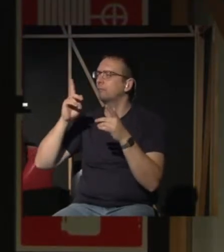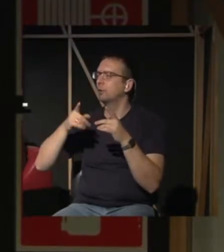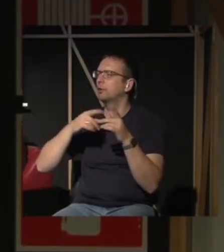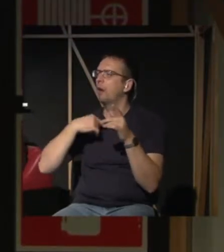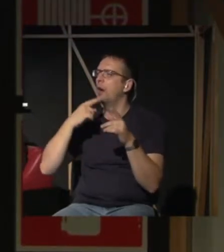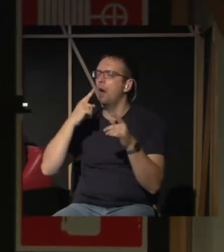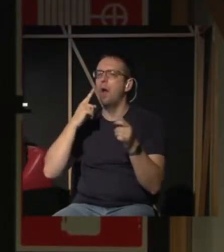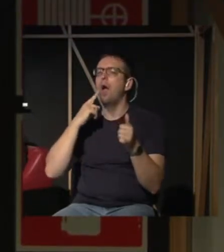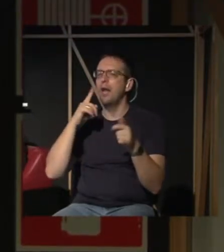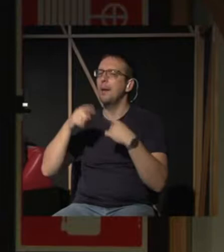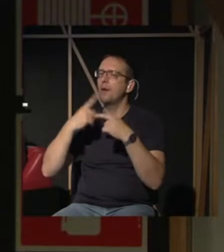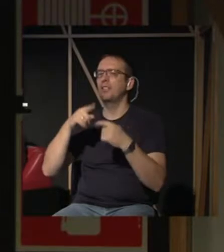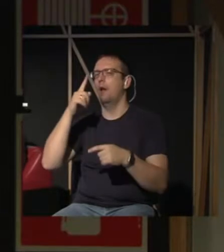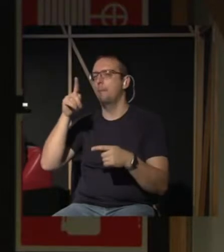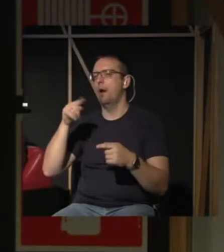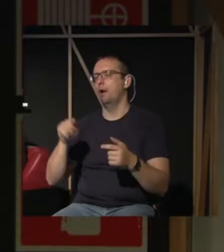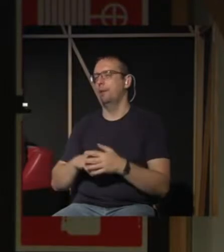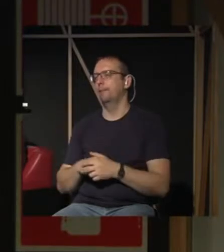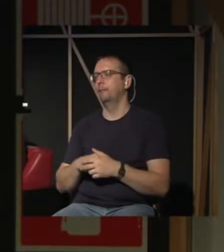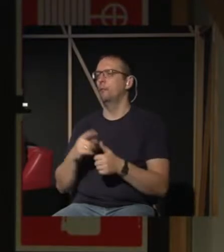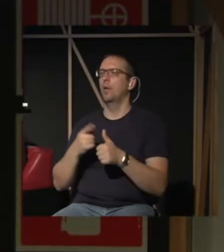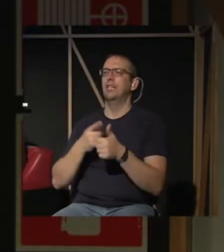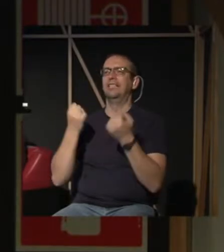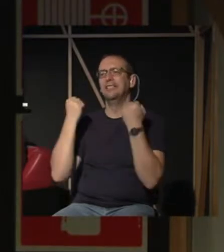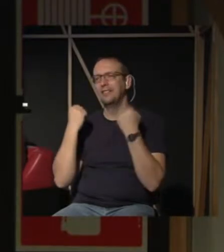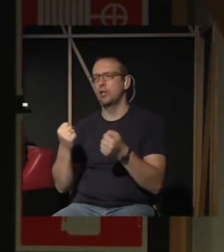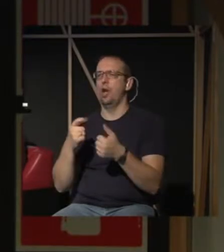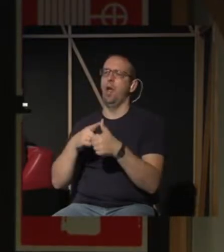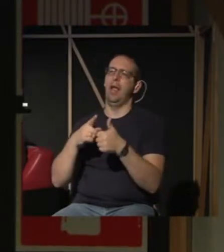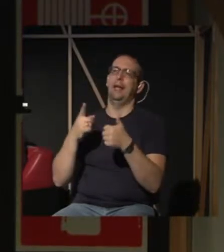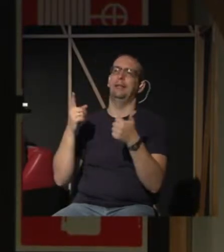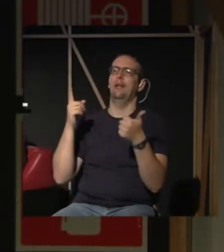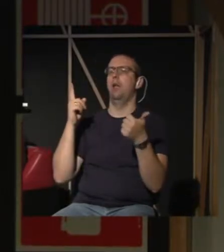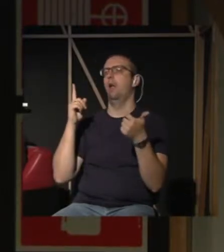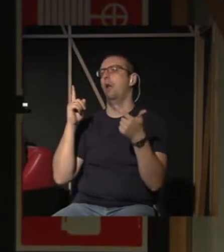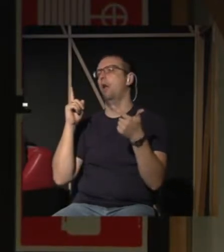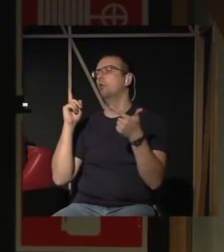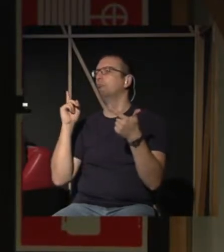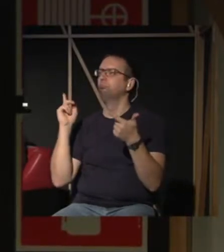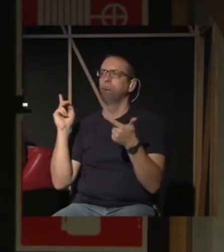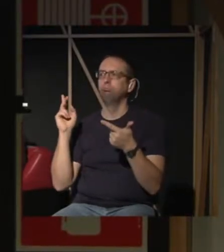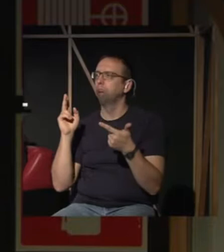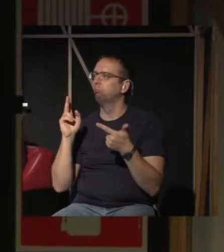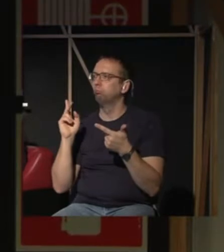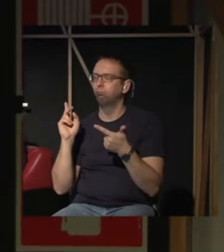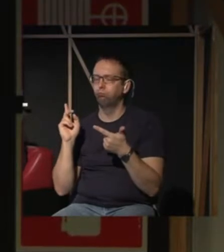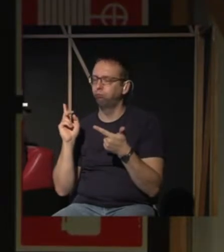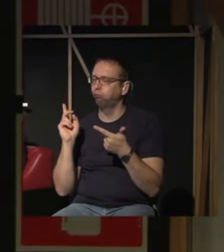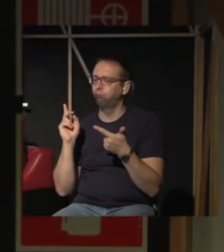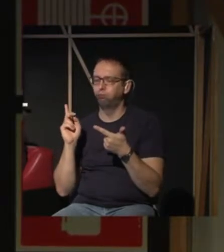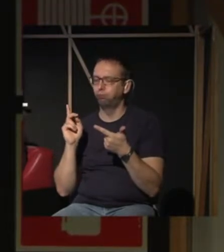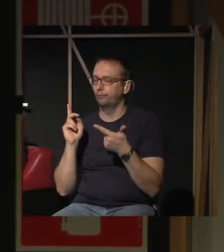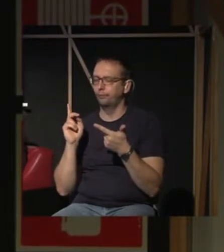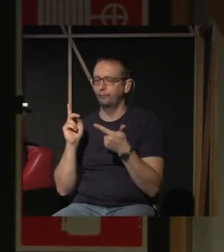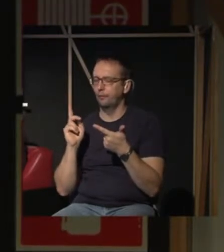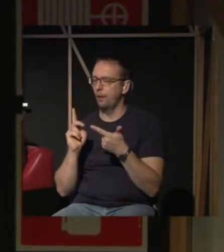including security procedures on how do you check disabled fans that are coming into the stadium, how do you check their vehicles, and